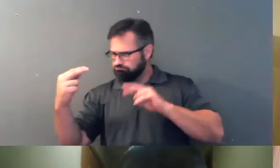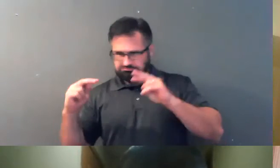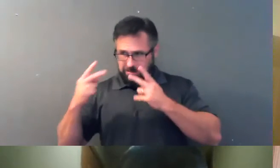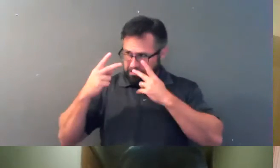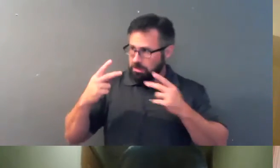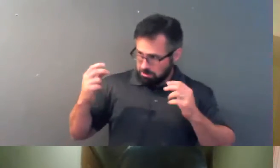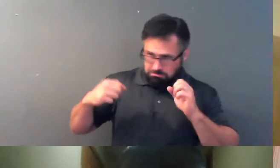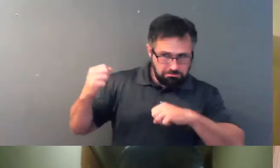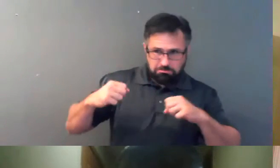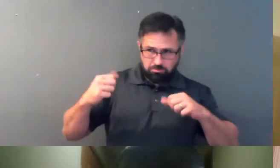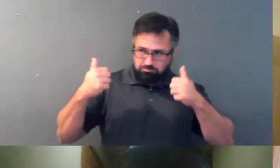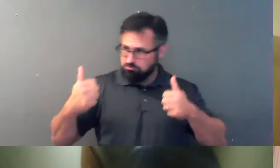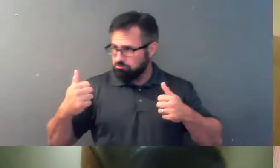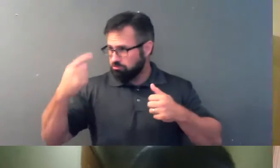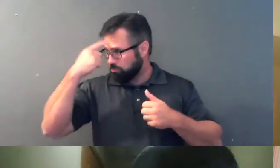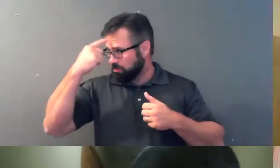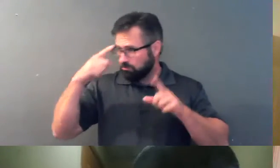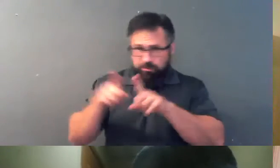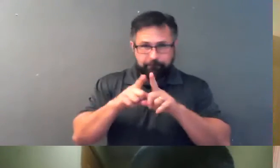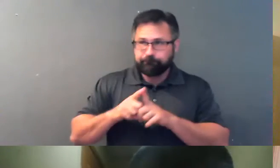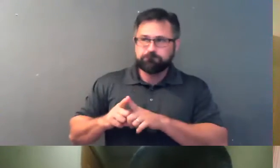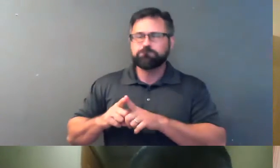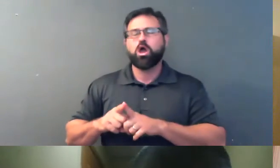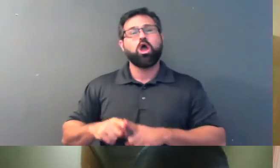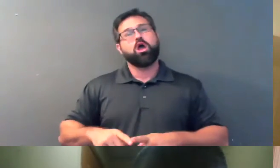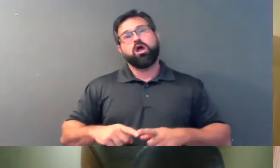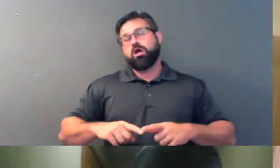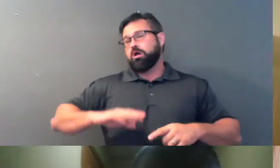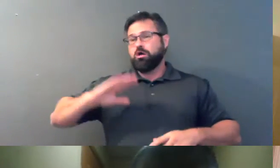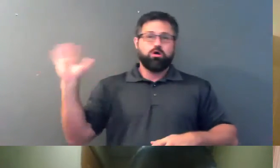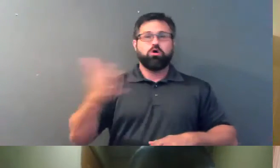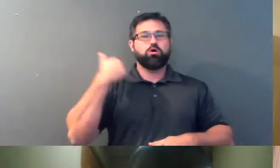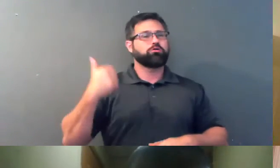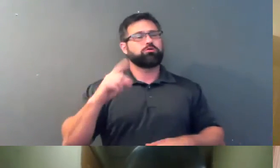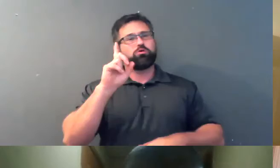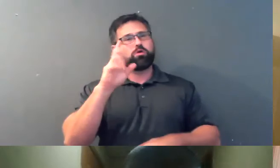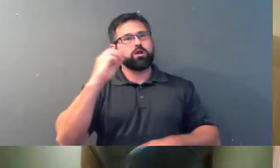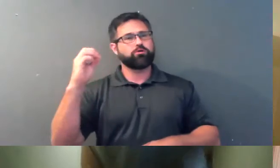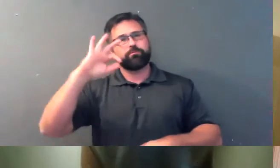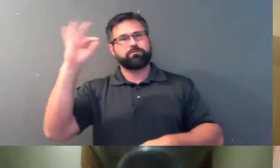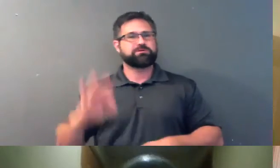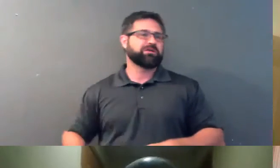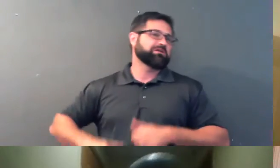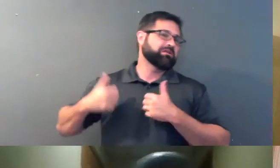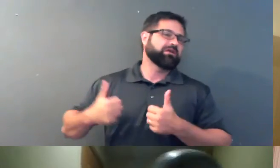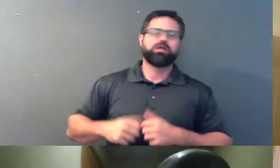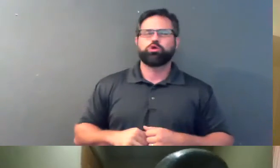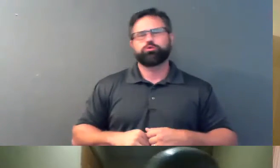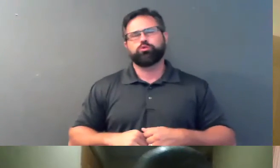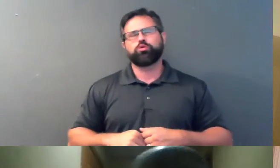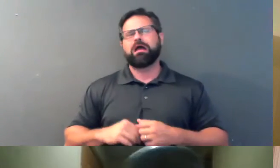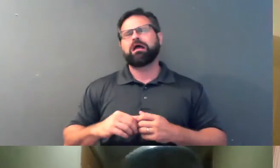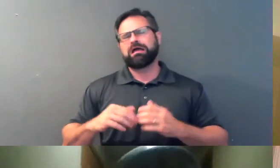have a small bit of way to go to make the statement